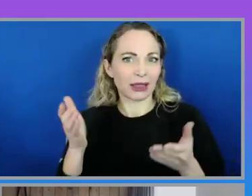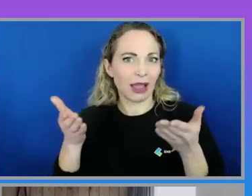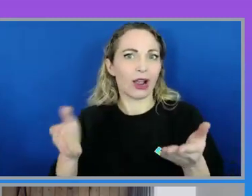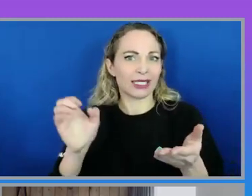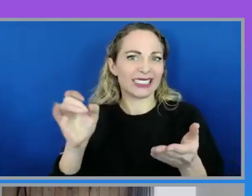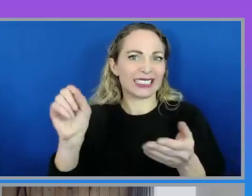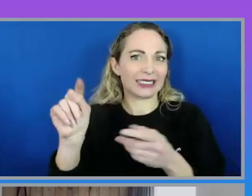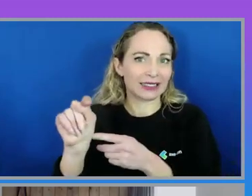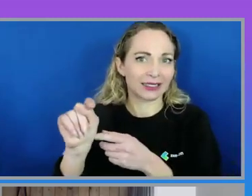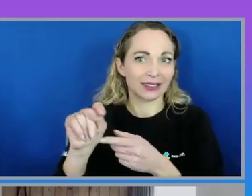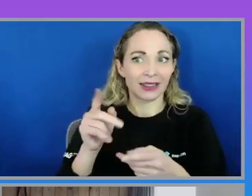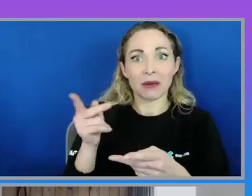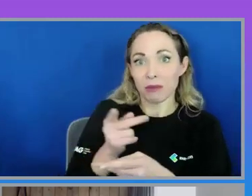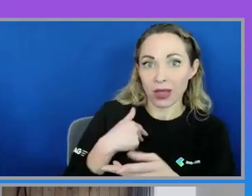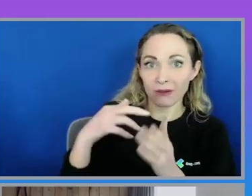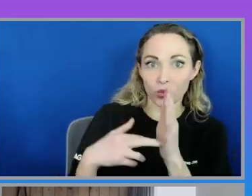that out.